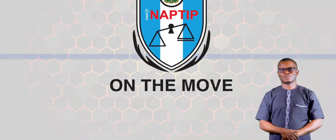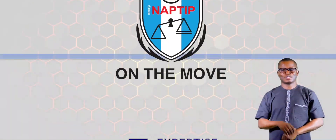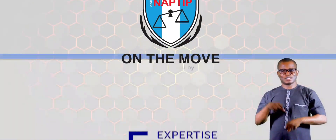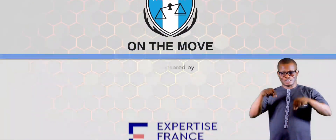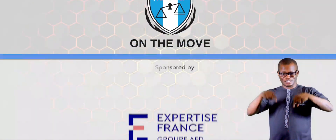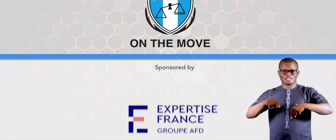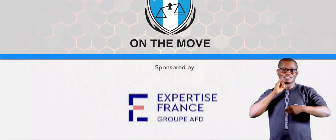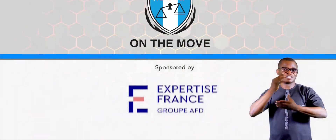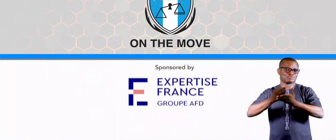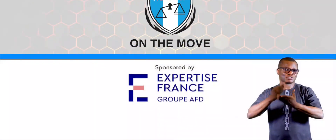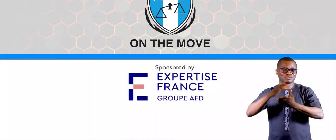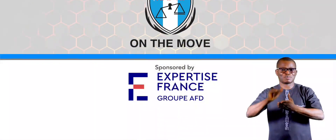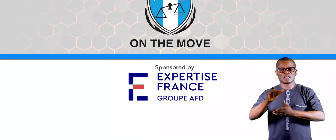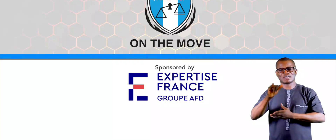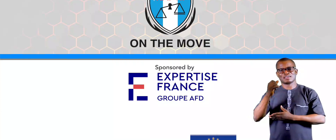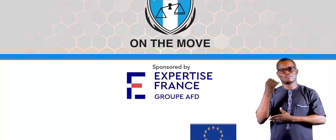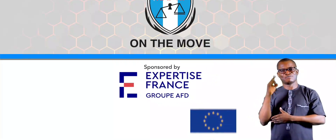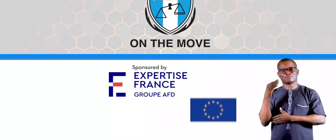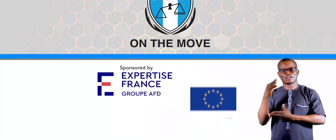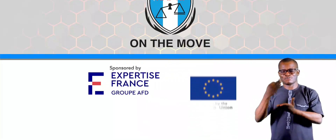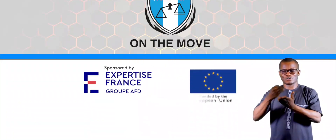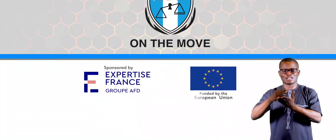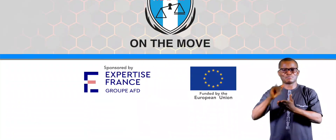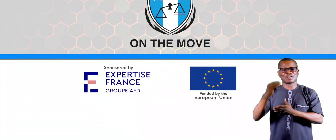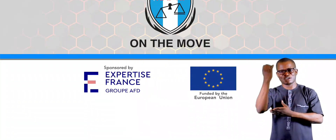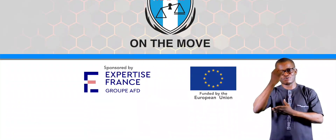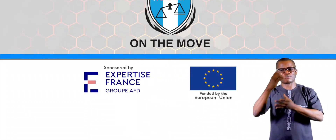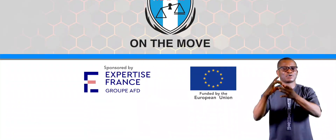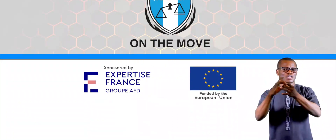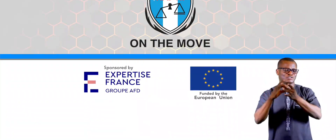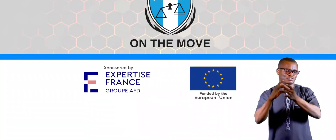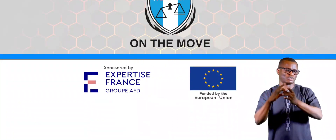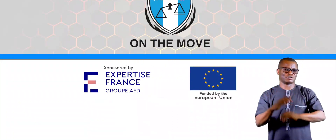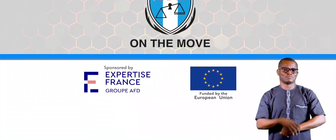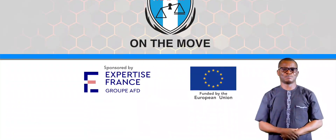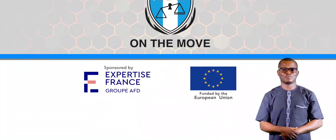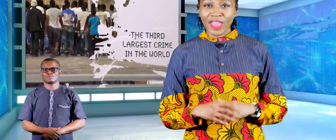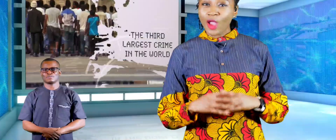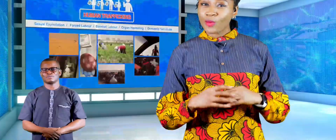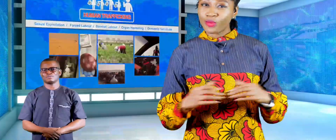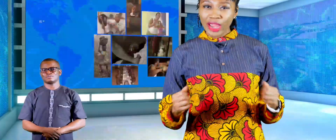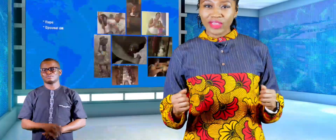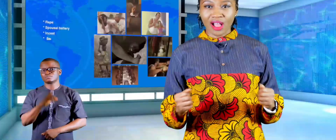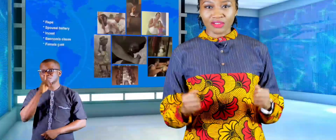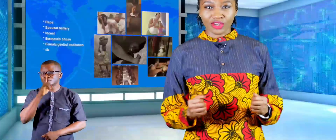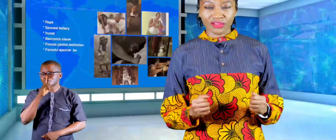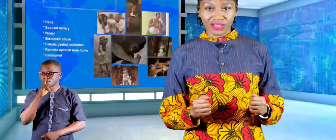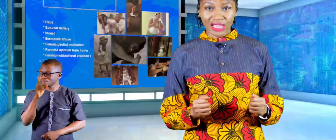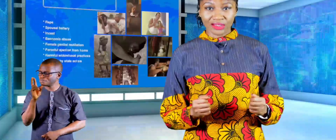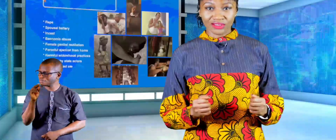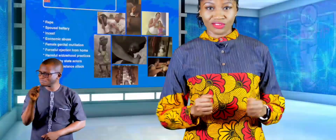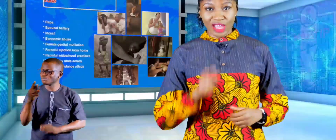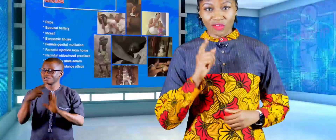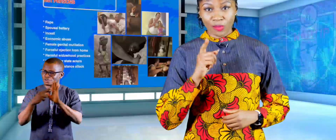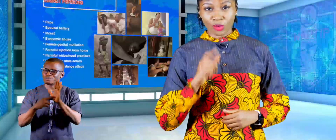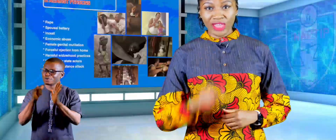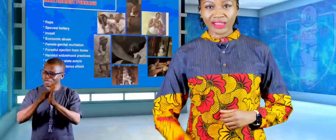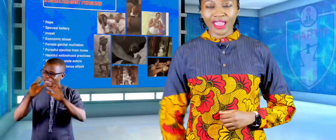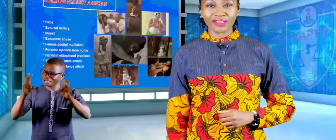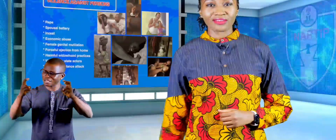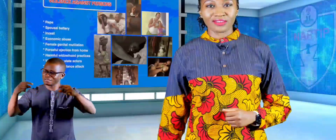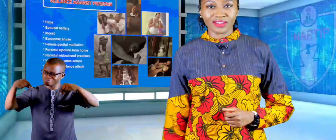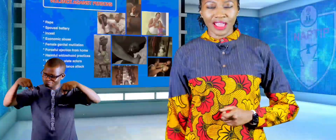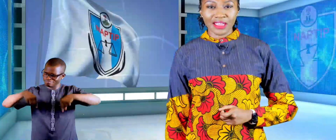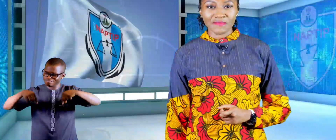Move is sponsored by Expertise France, funded by the European Union. Break the culture of silence and report